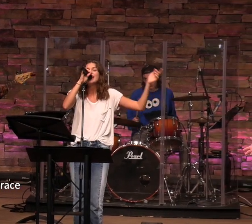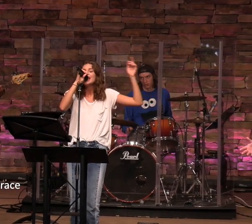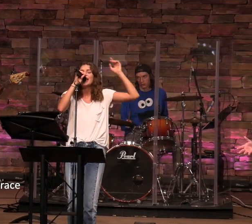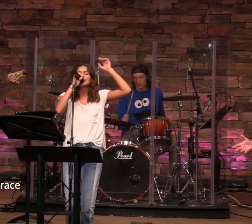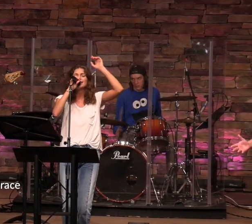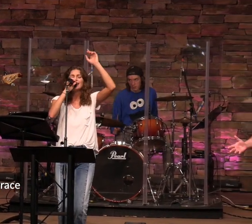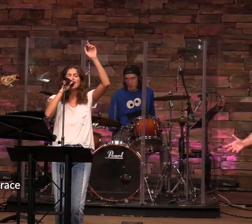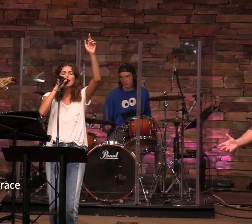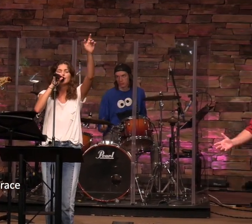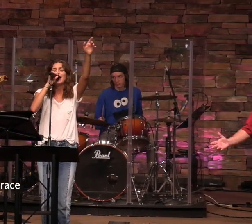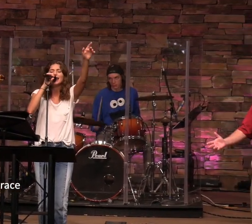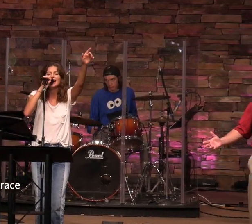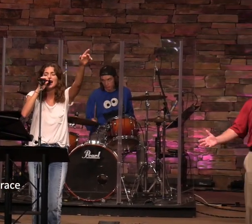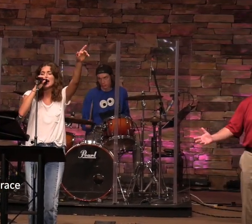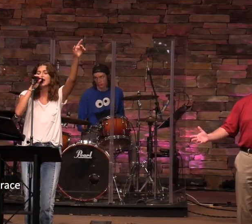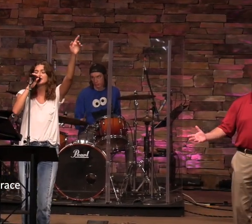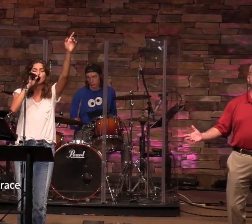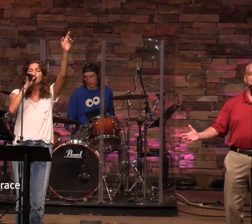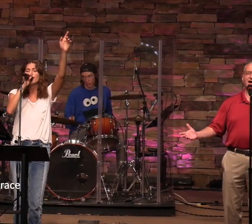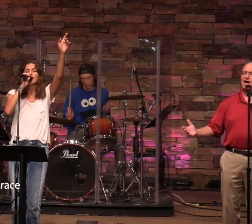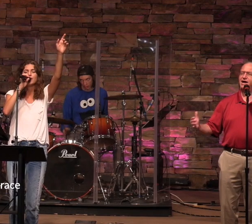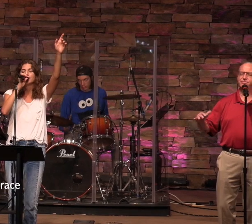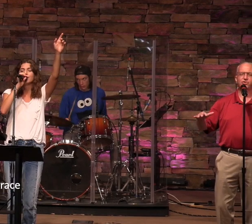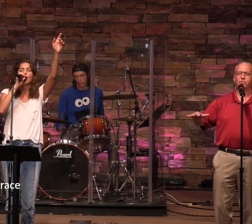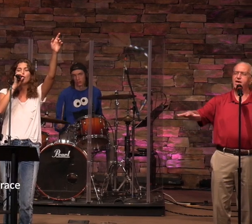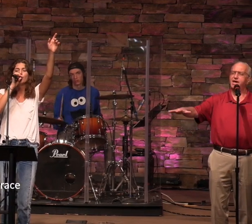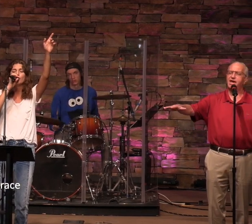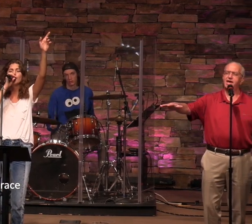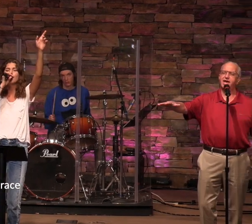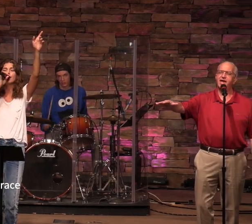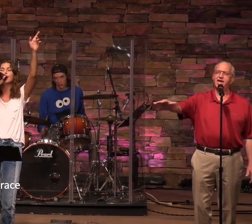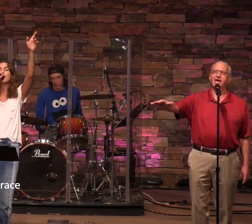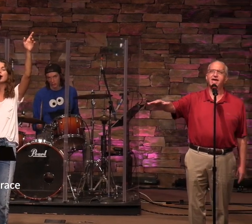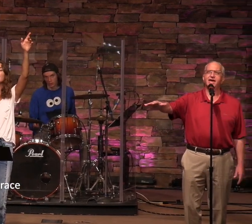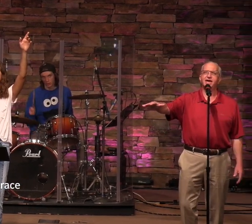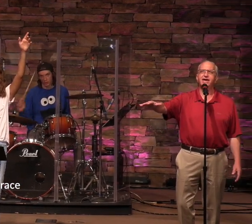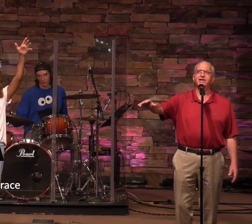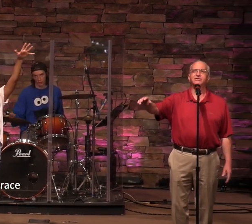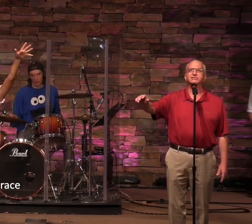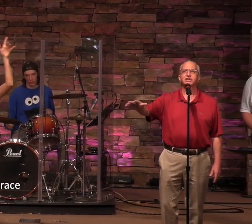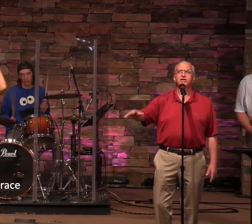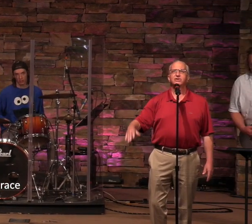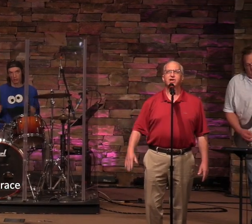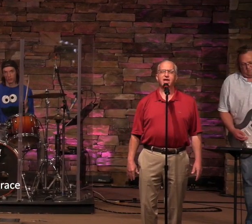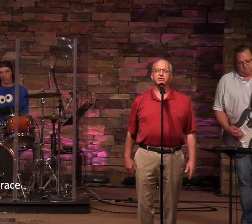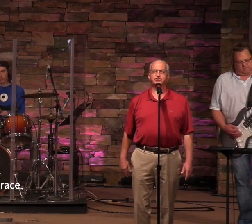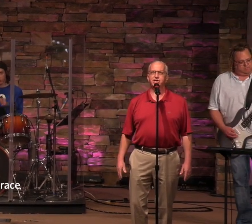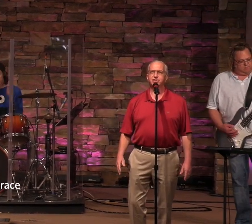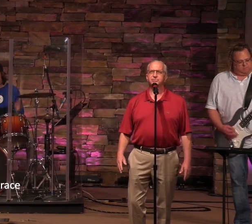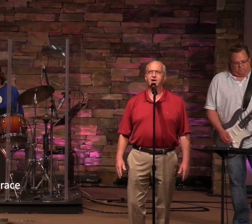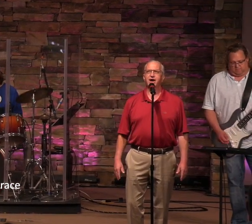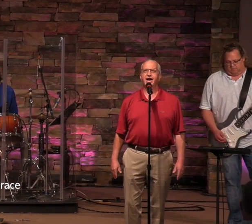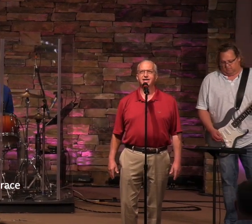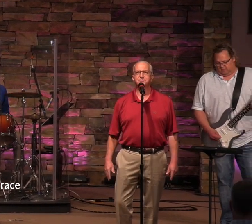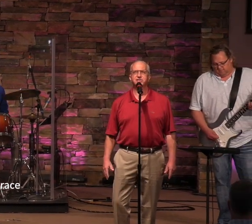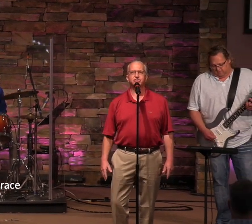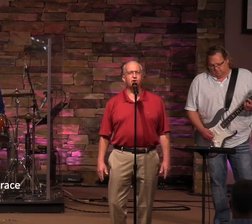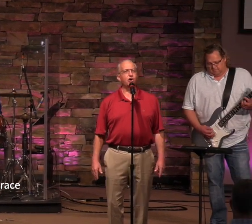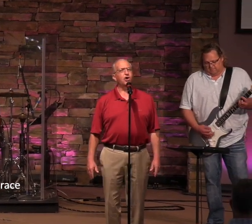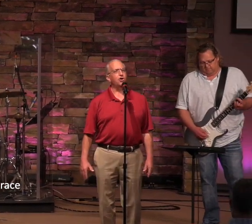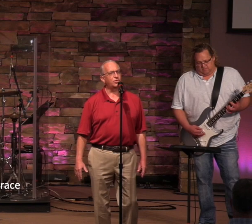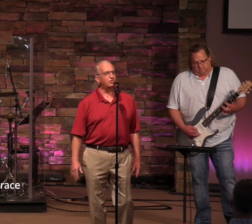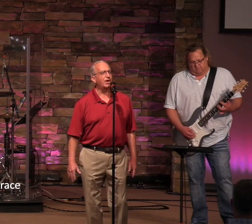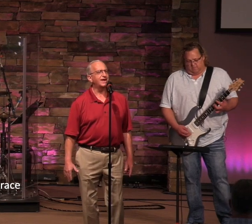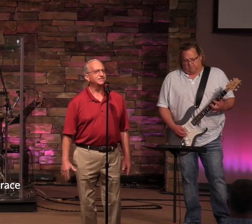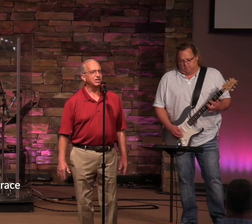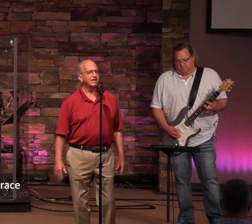And keep my eyes above the waves And keep oceans rise My